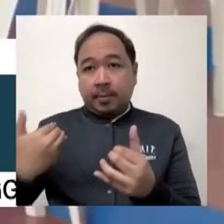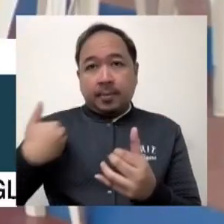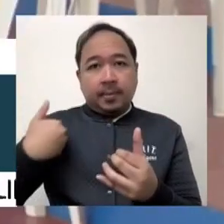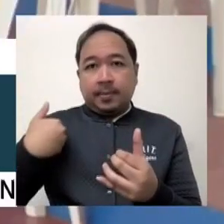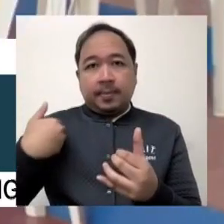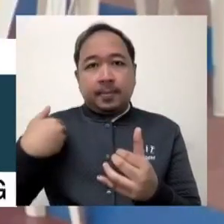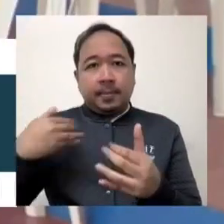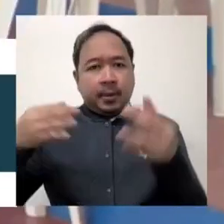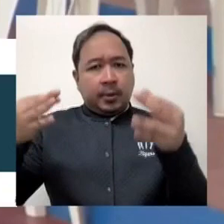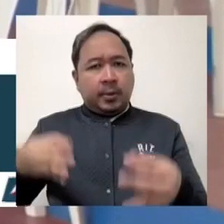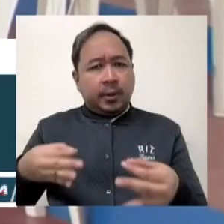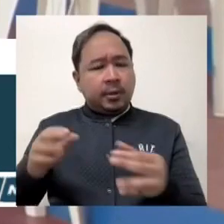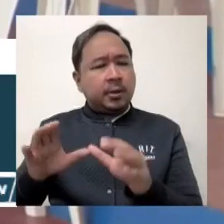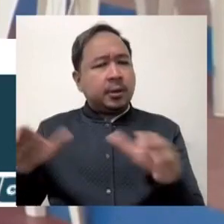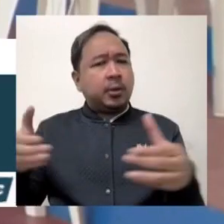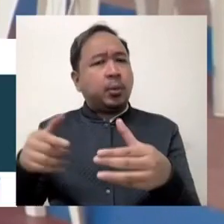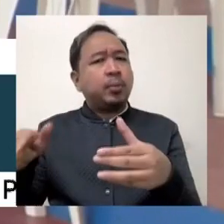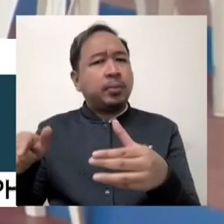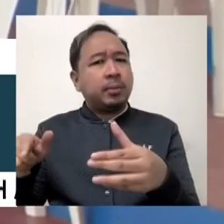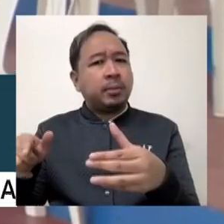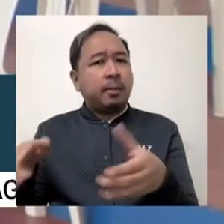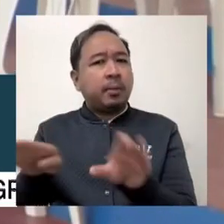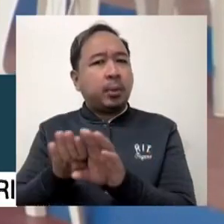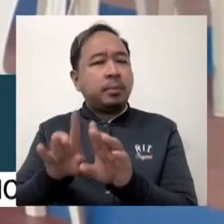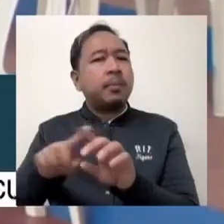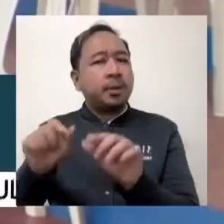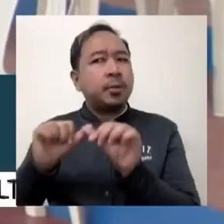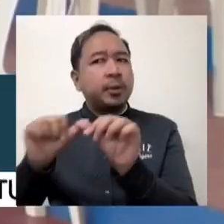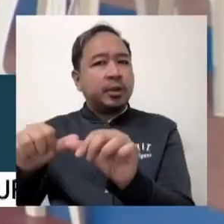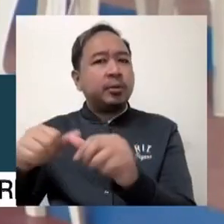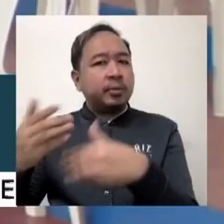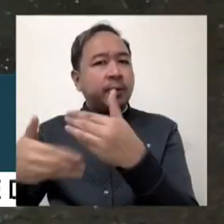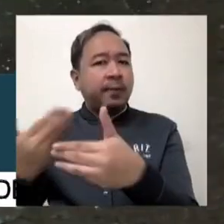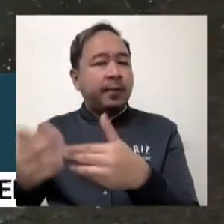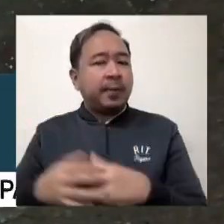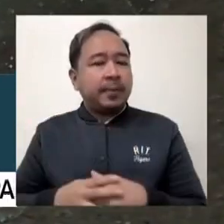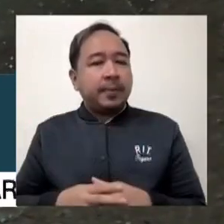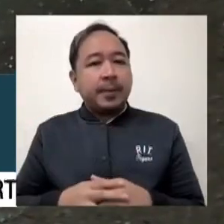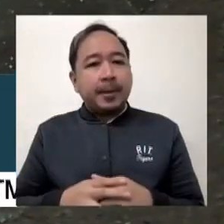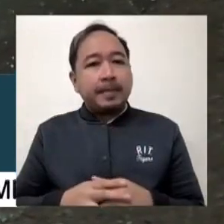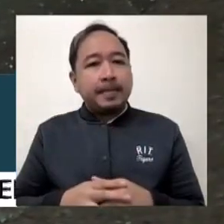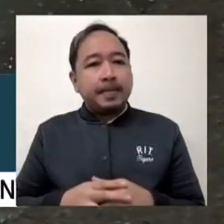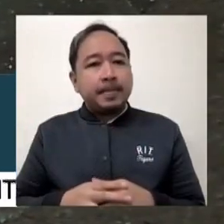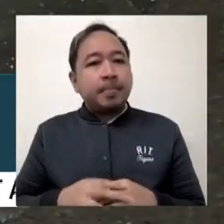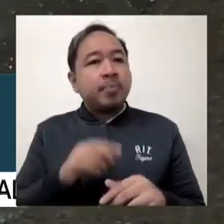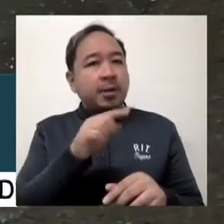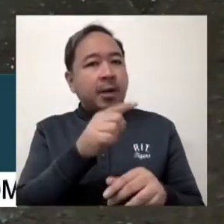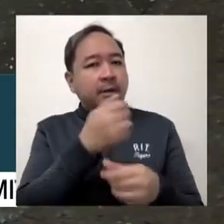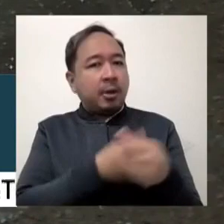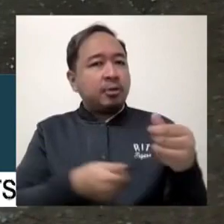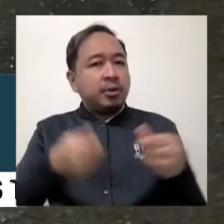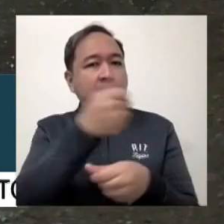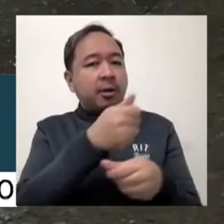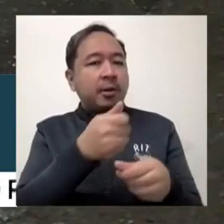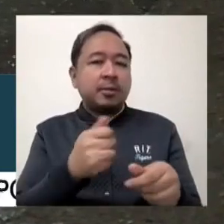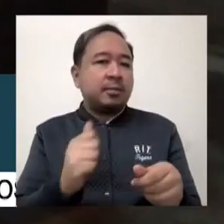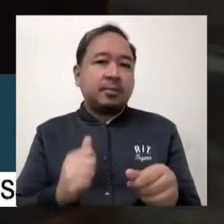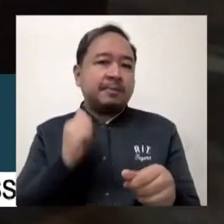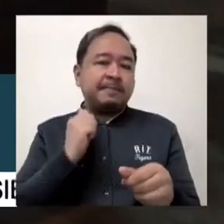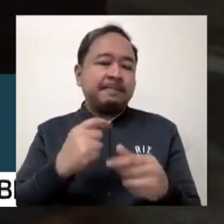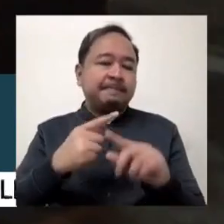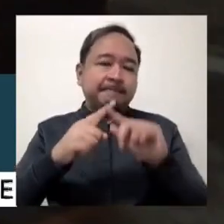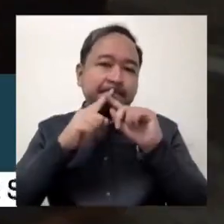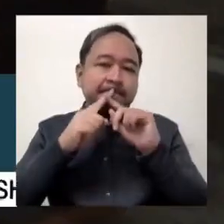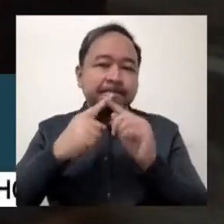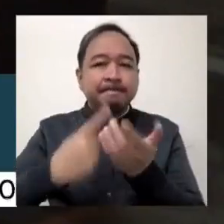deactivated yun. They're still on track. Carmina, General Wangki, however, refused to discuss the whereabouts of the